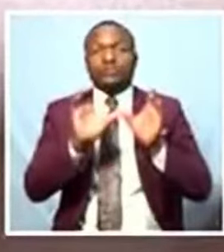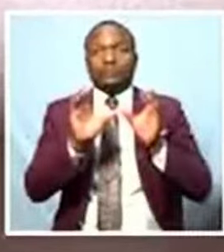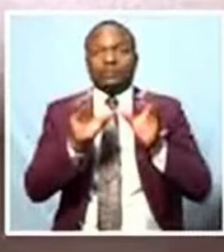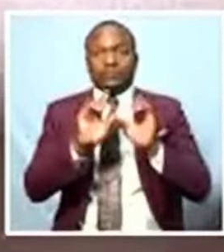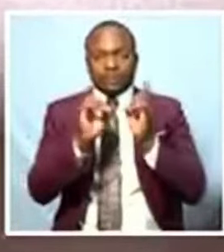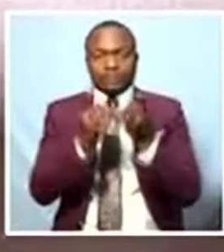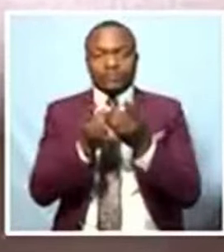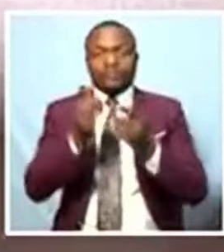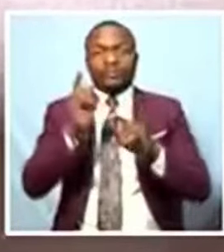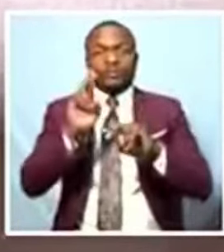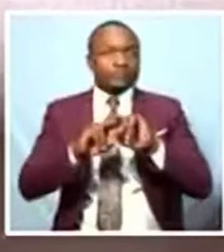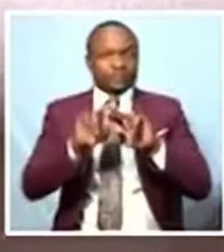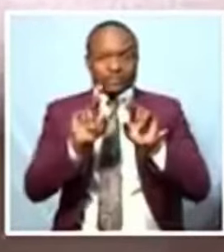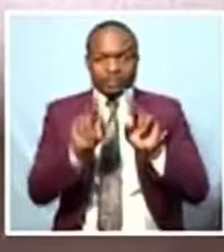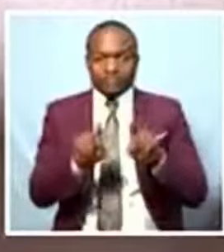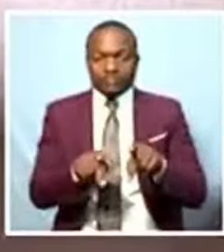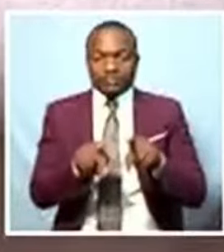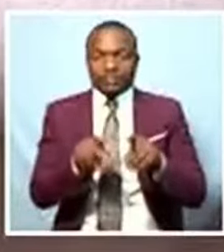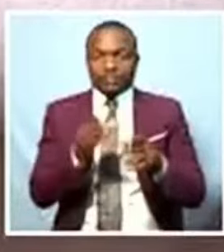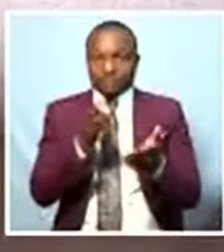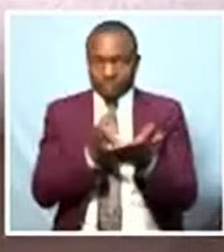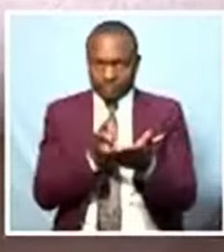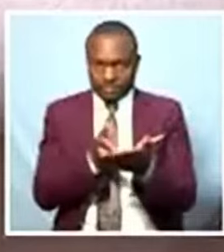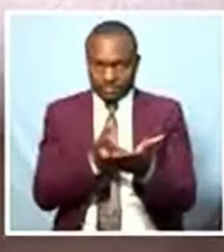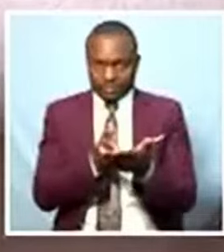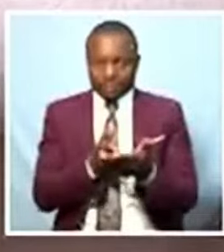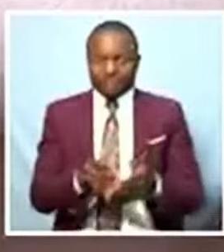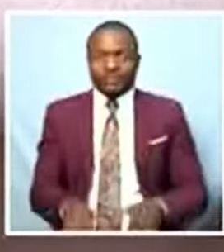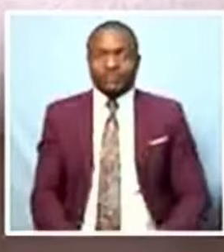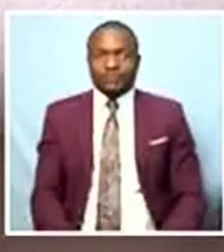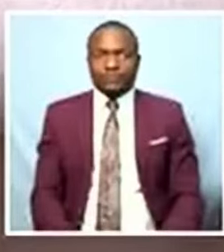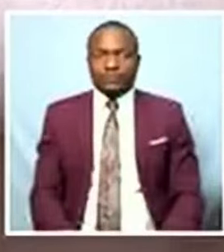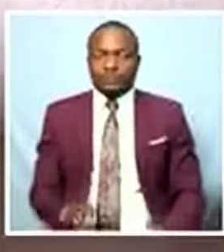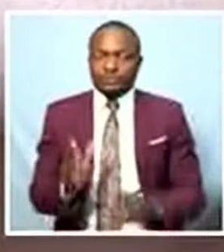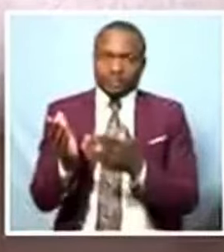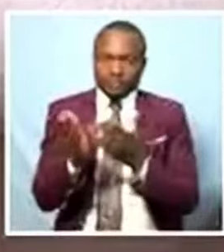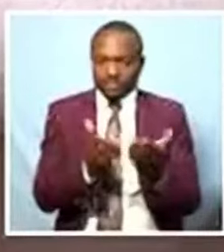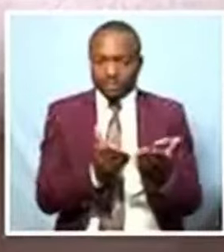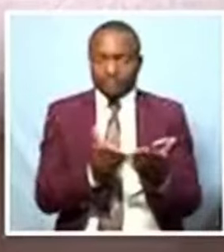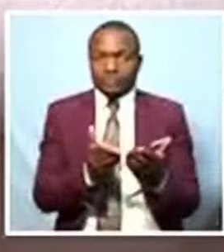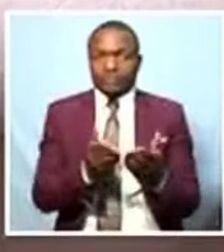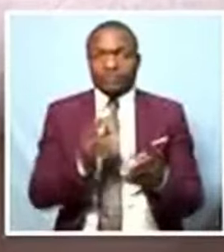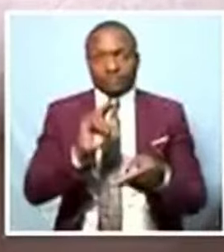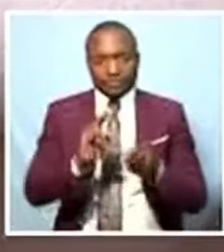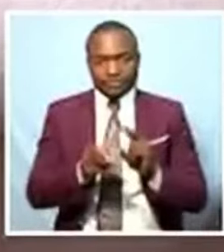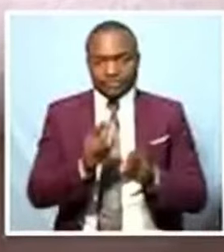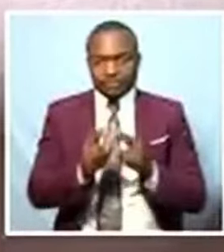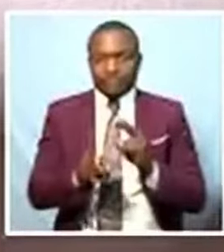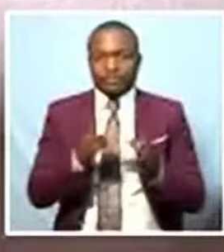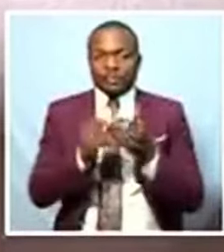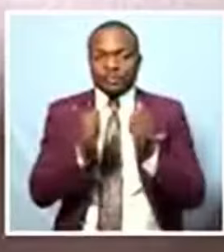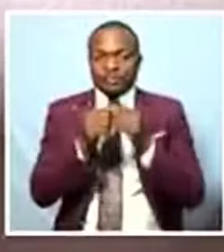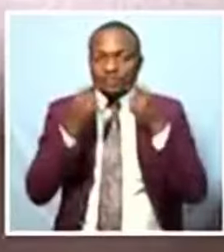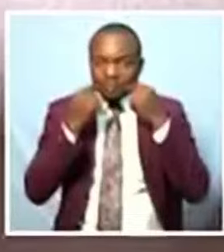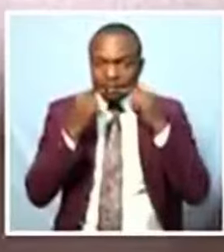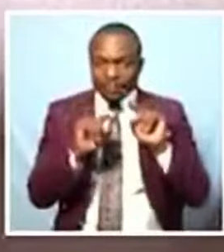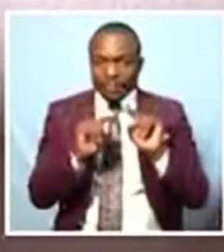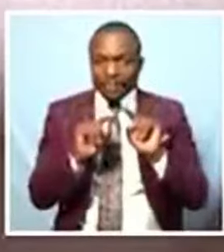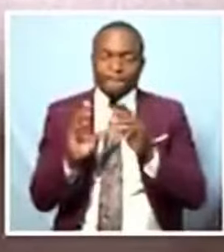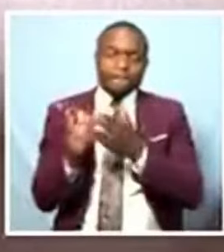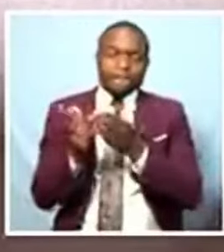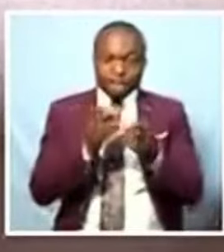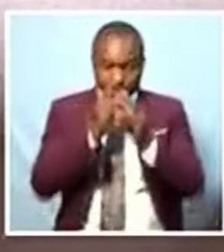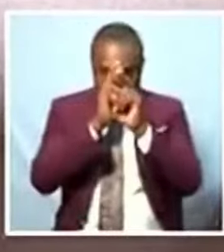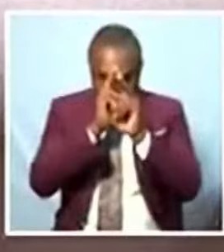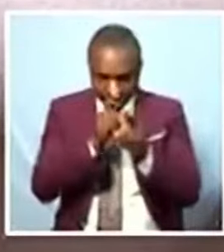and this was brought up due to an urgent matter without notice, which was raised by the